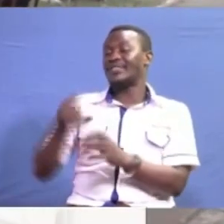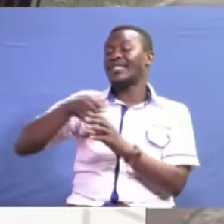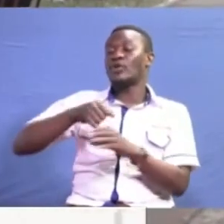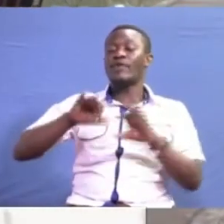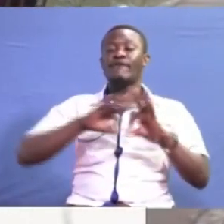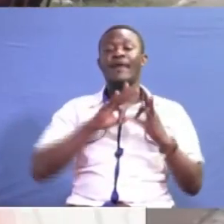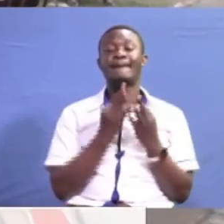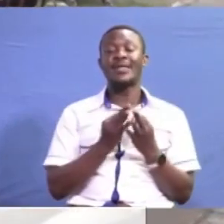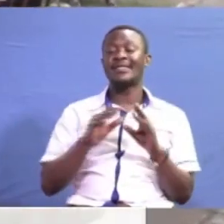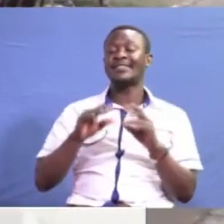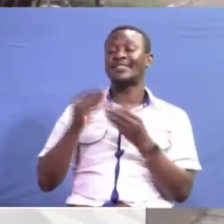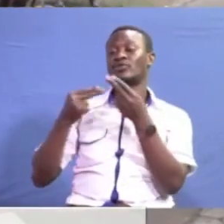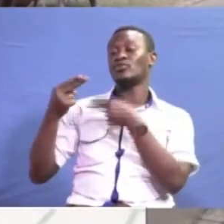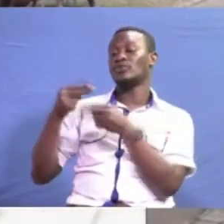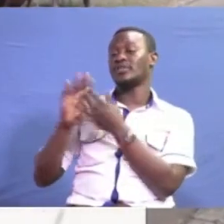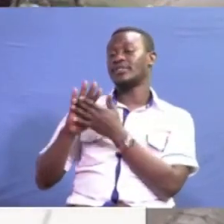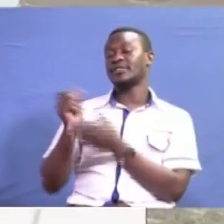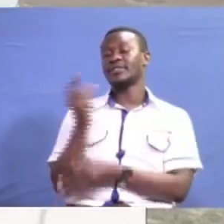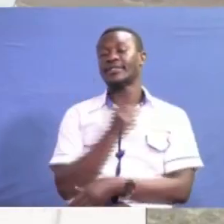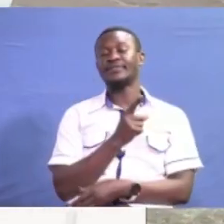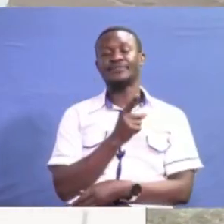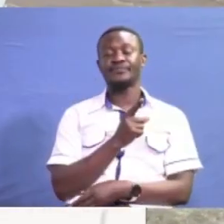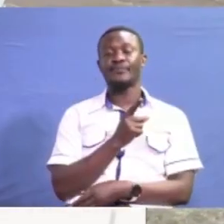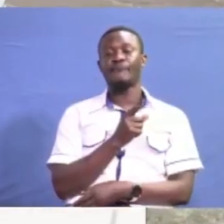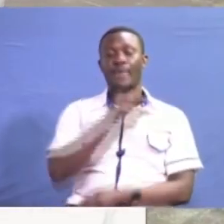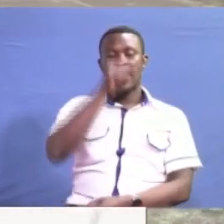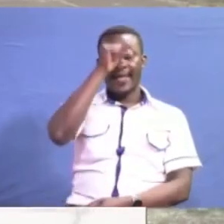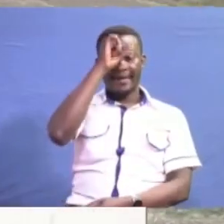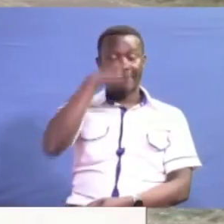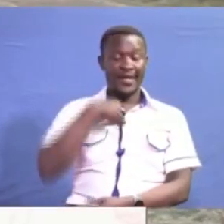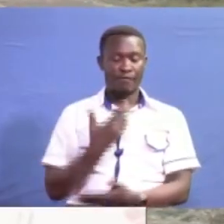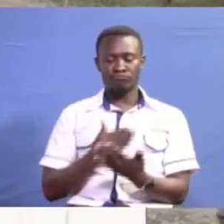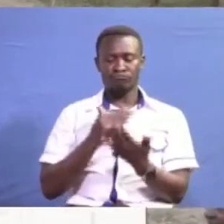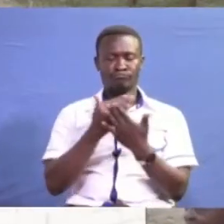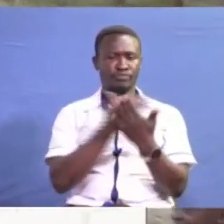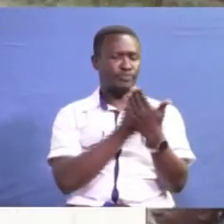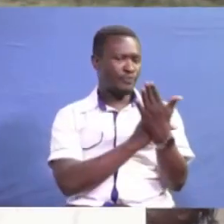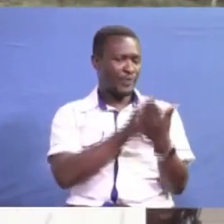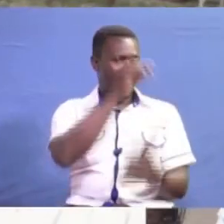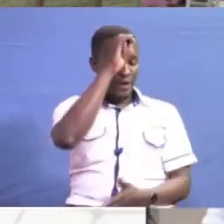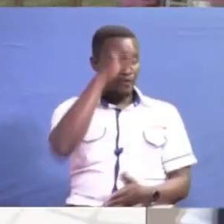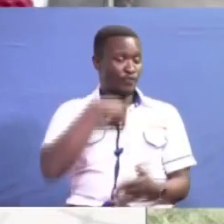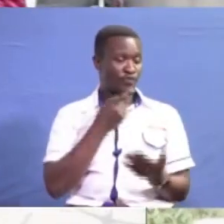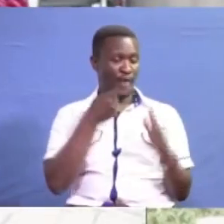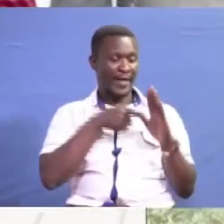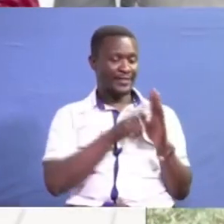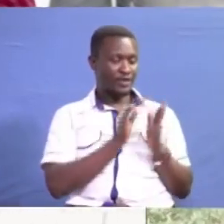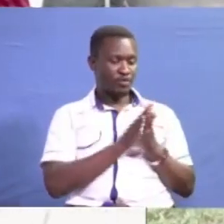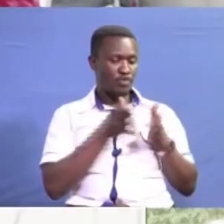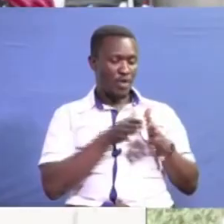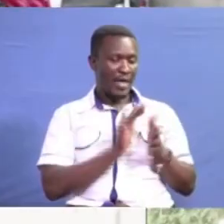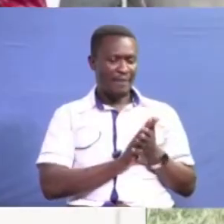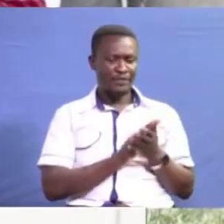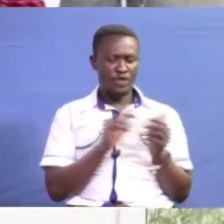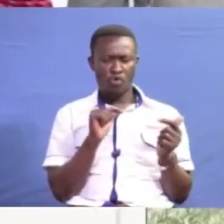family background and income. Despite the government's intent to improve educational access through this model, critics argue